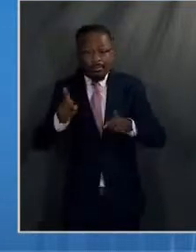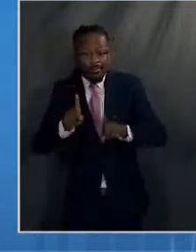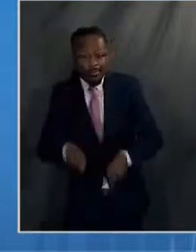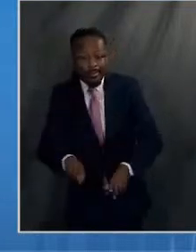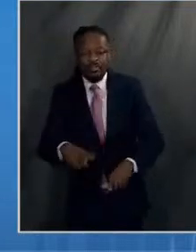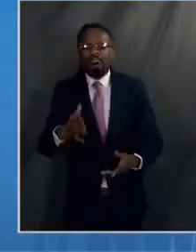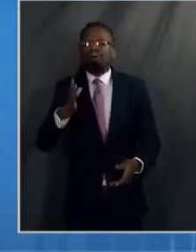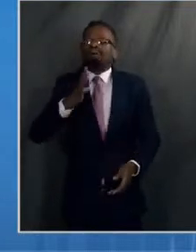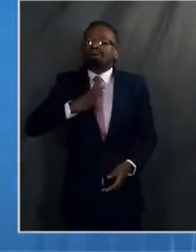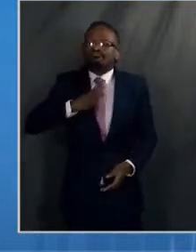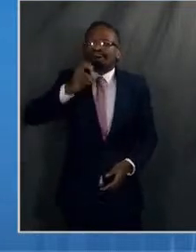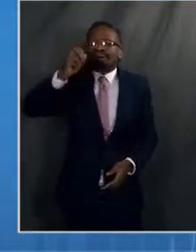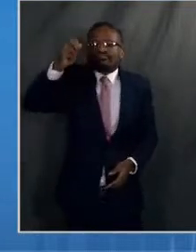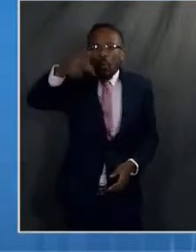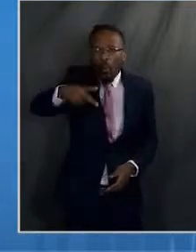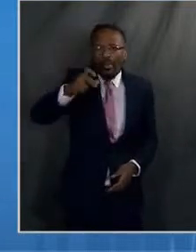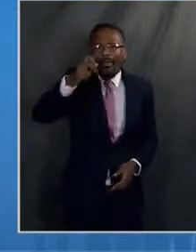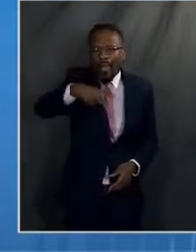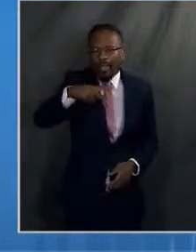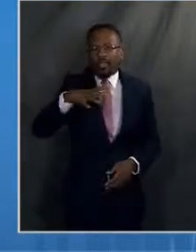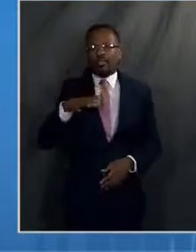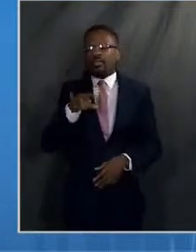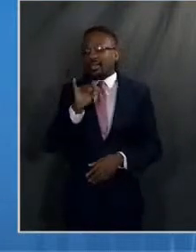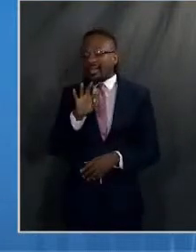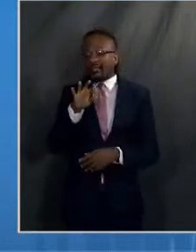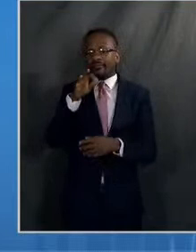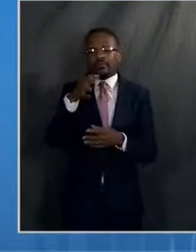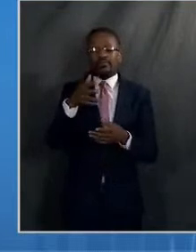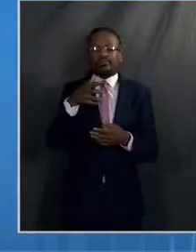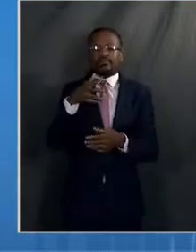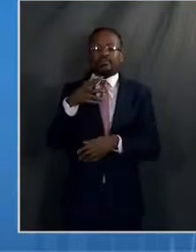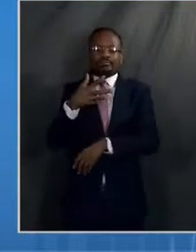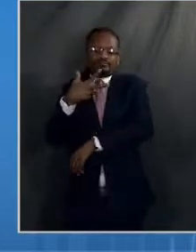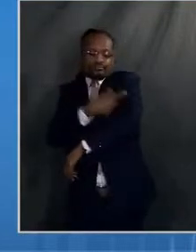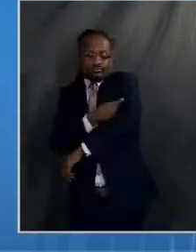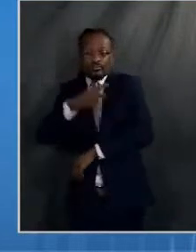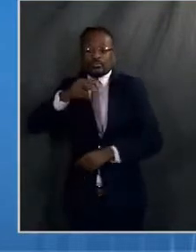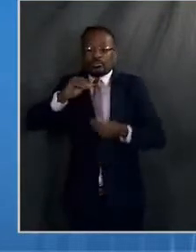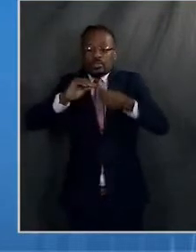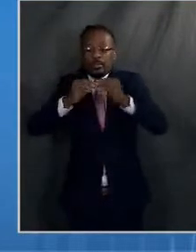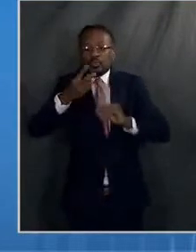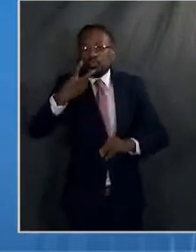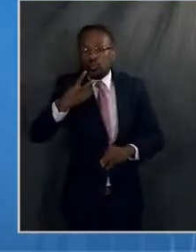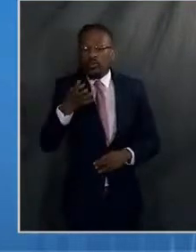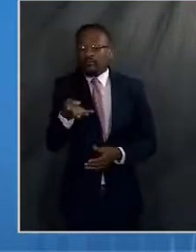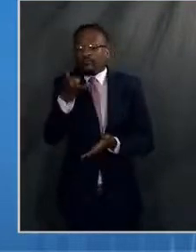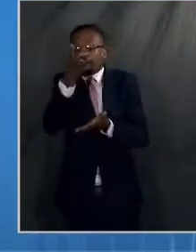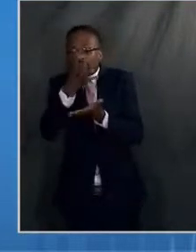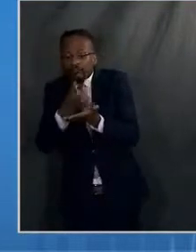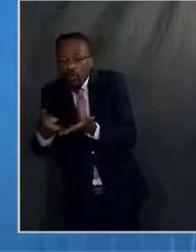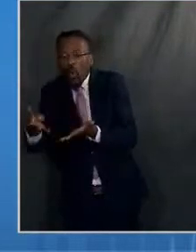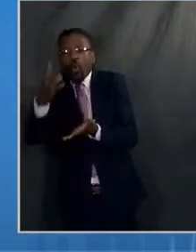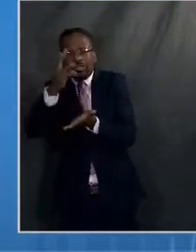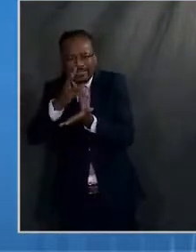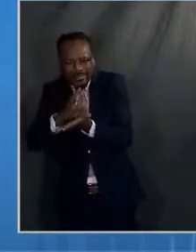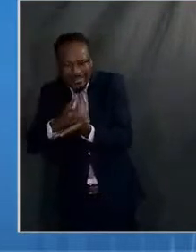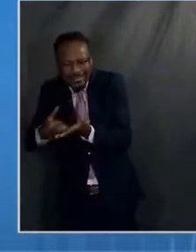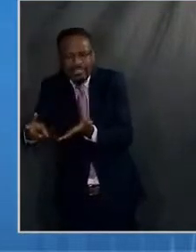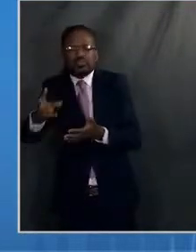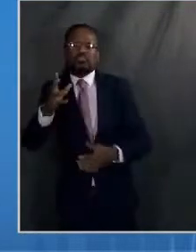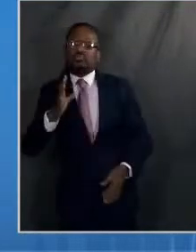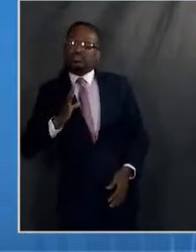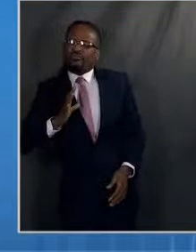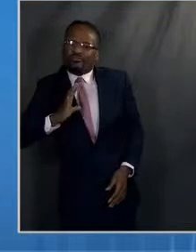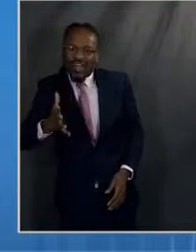okay if you get the second dose in either 4 to 6 weeks later. That doesn't mean that we want to do